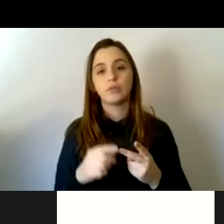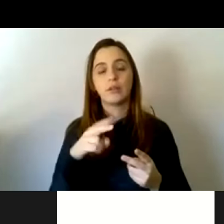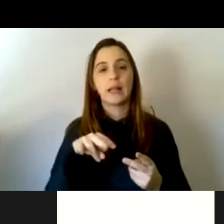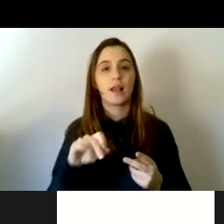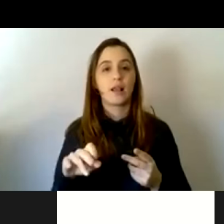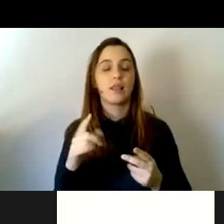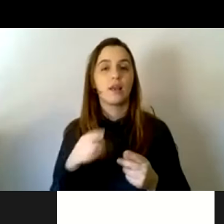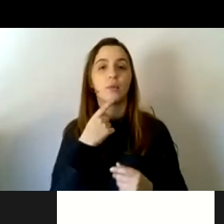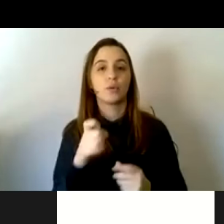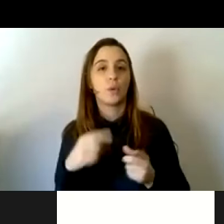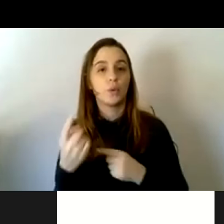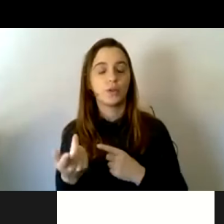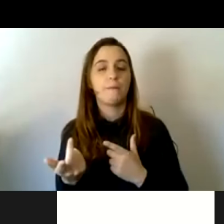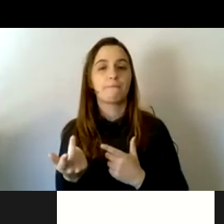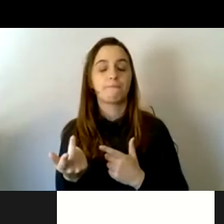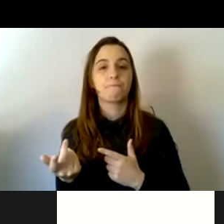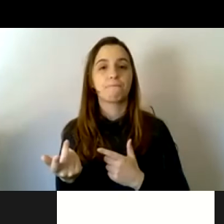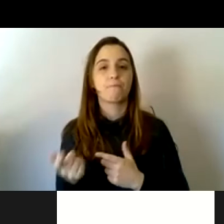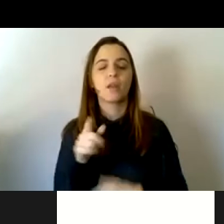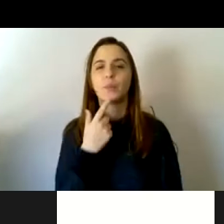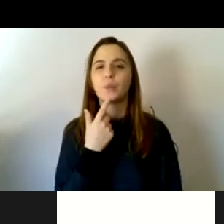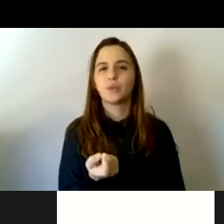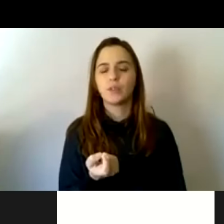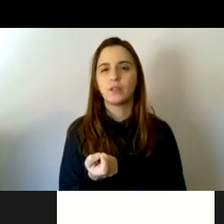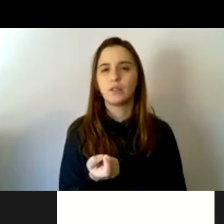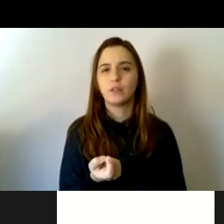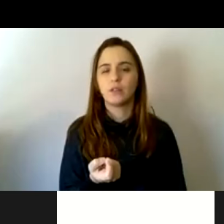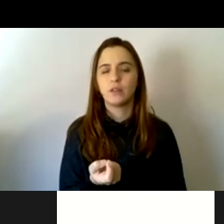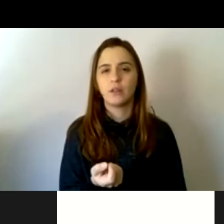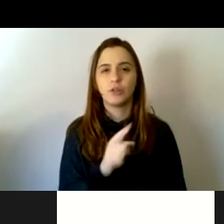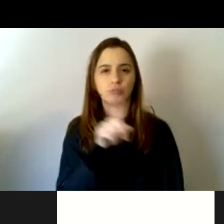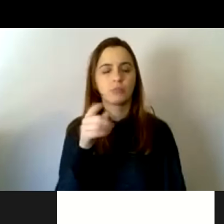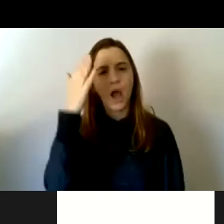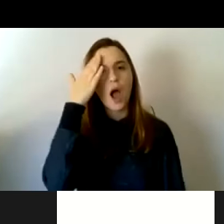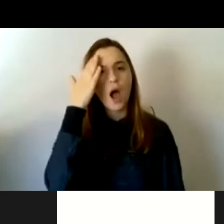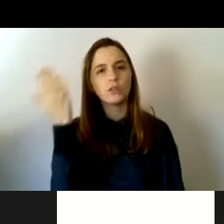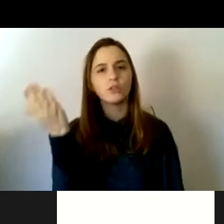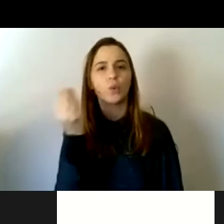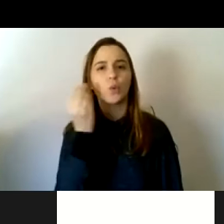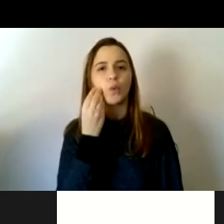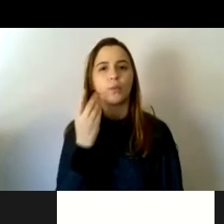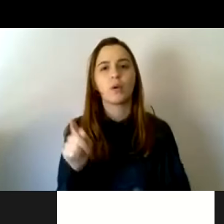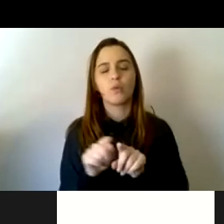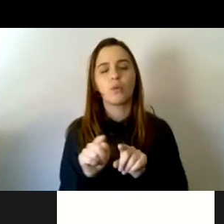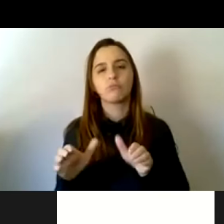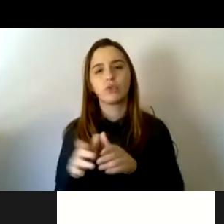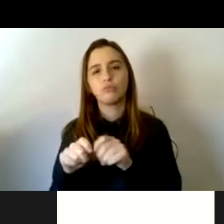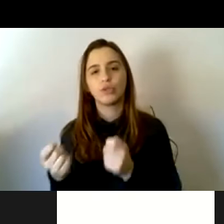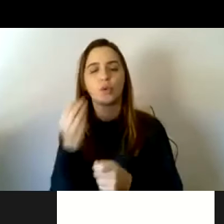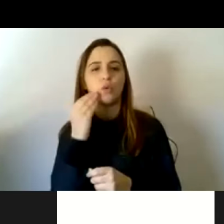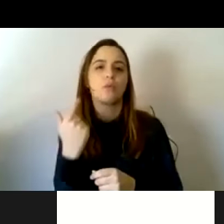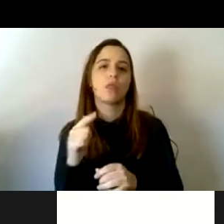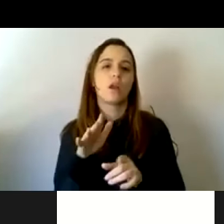question. She asks, how do you think far-right parties have an impact on discrimination? Because